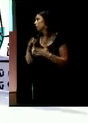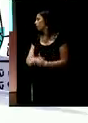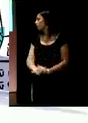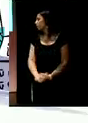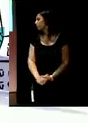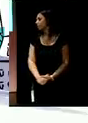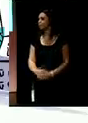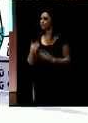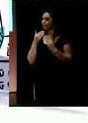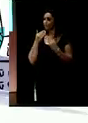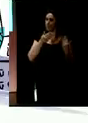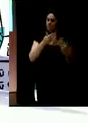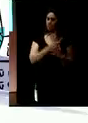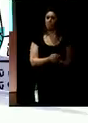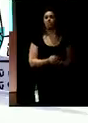Thank you.